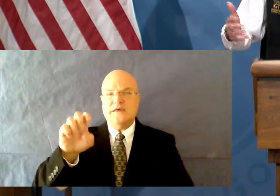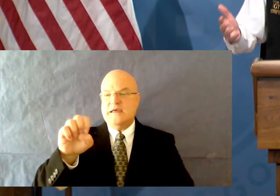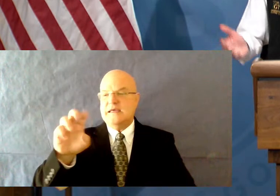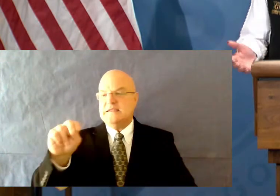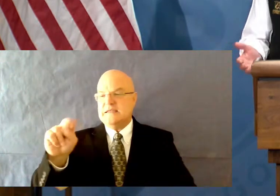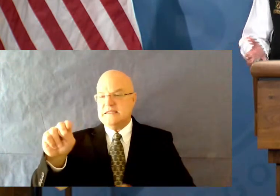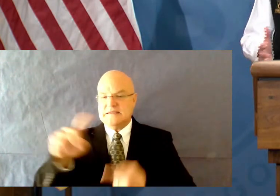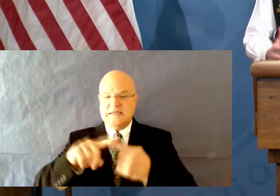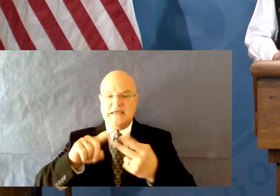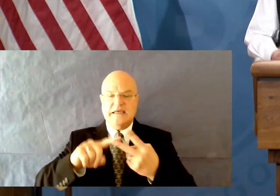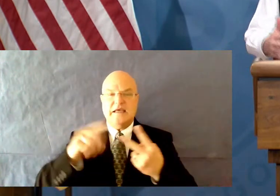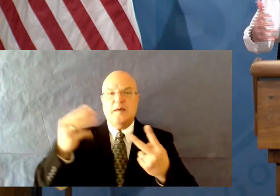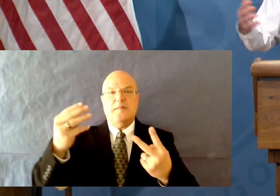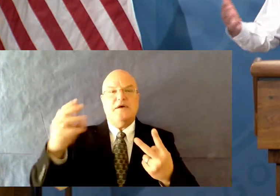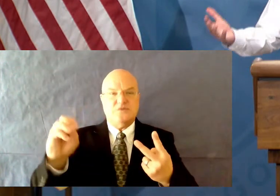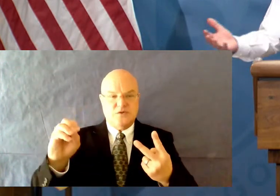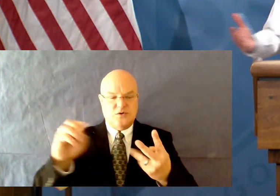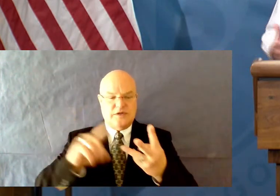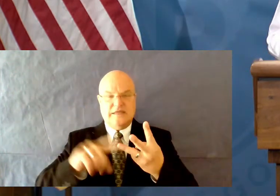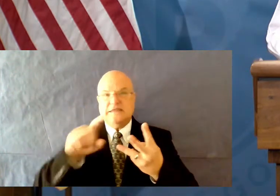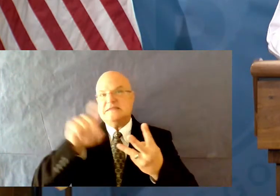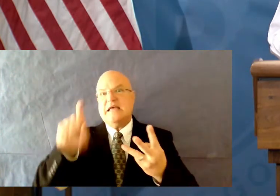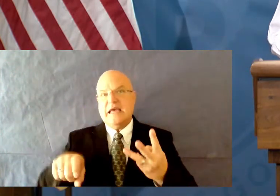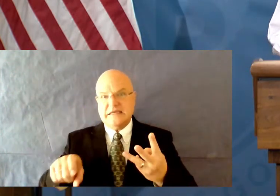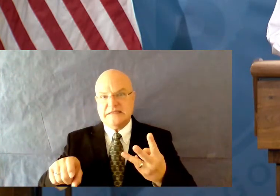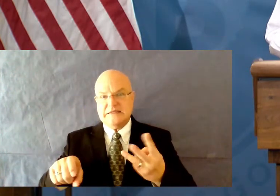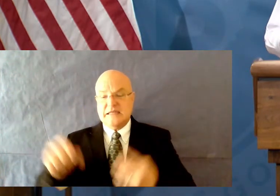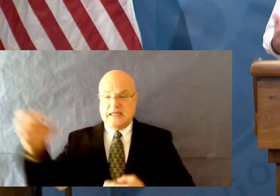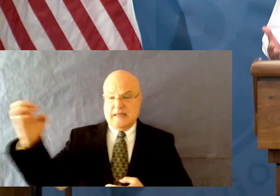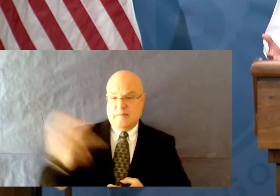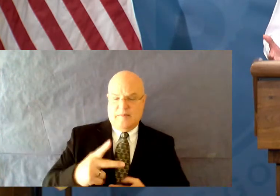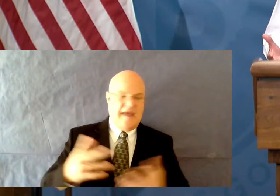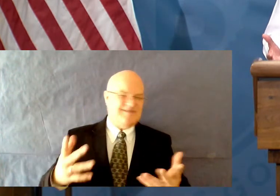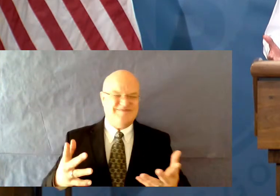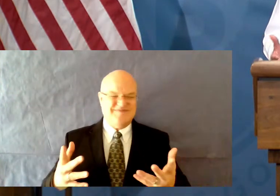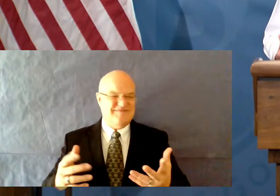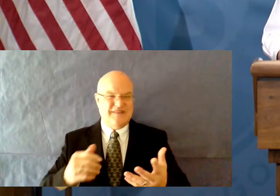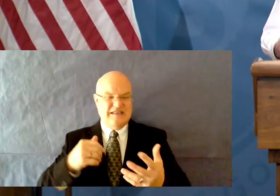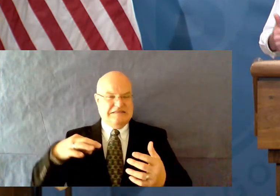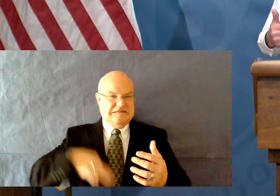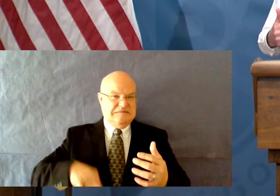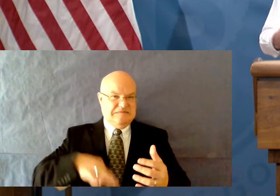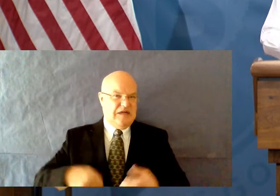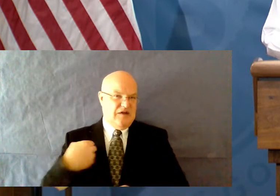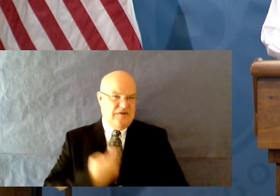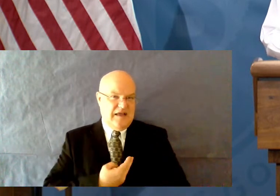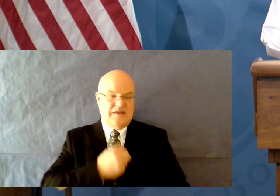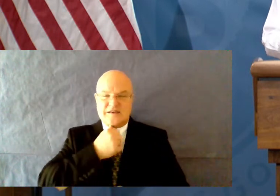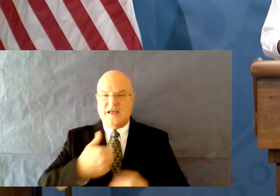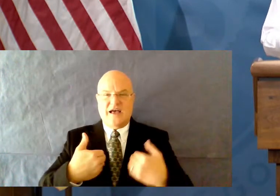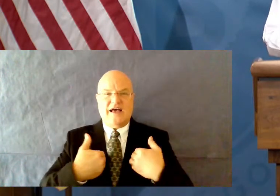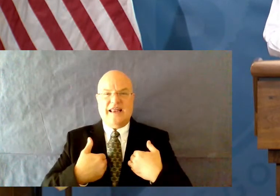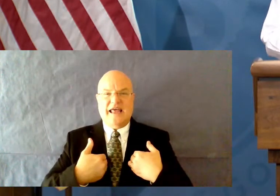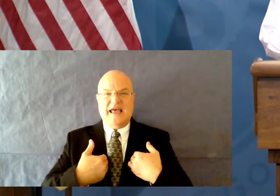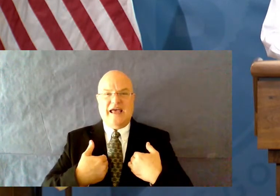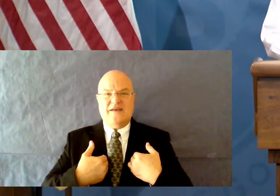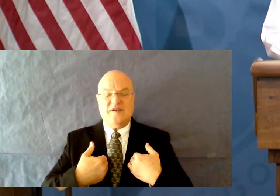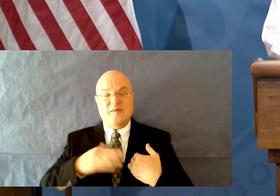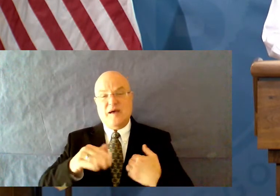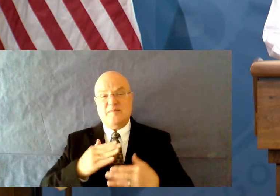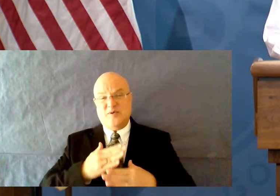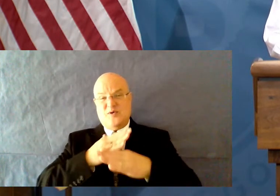and Texas and surrounding states and then coming back. So there wasn't any advantage to us by prohibiting